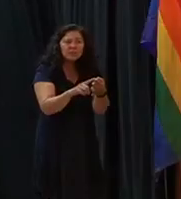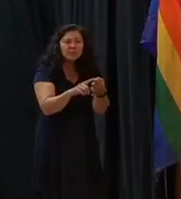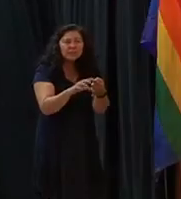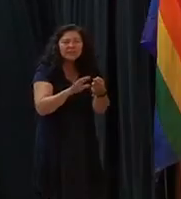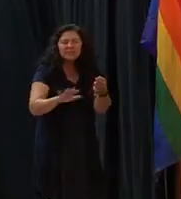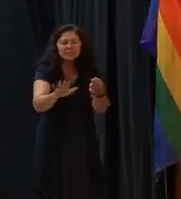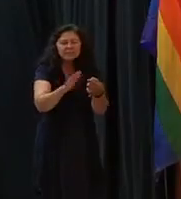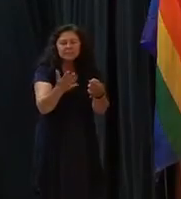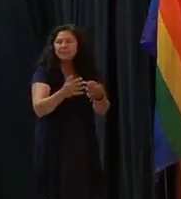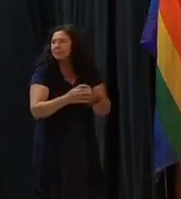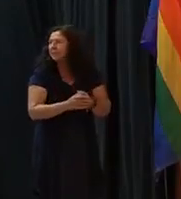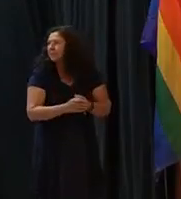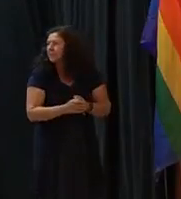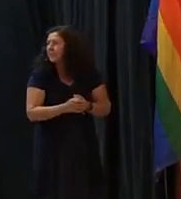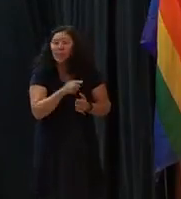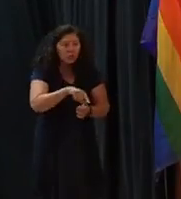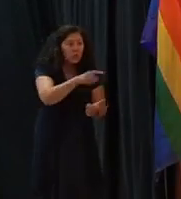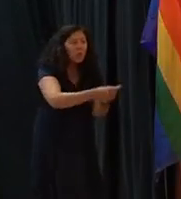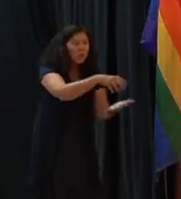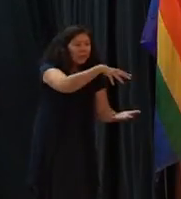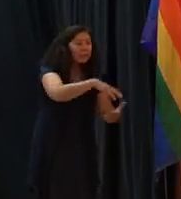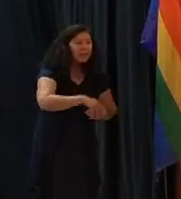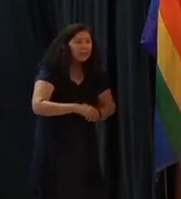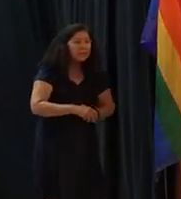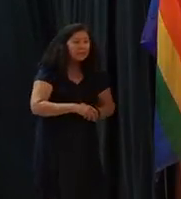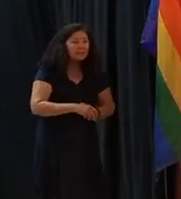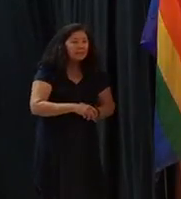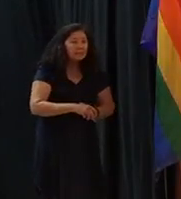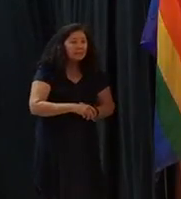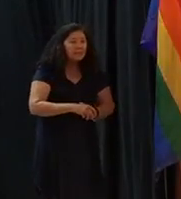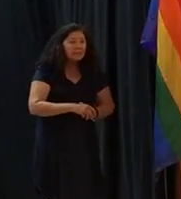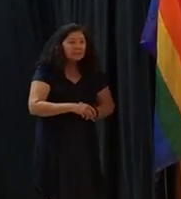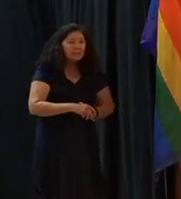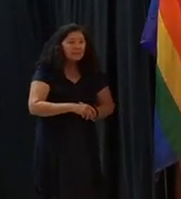Are you aware of him? The American evangelist?